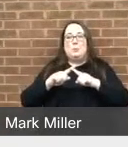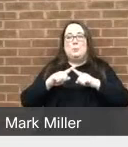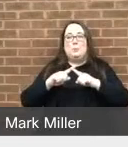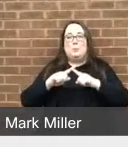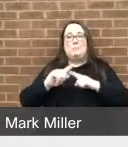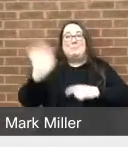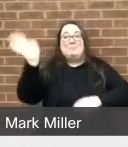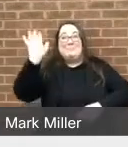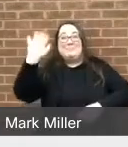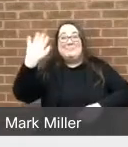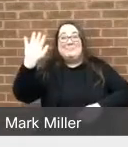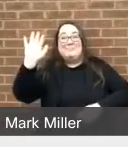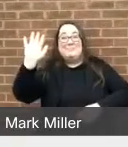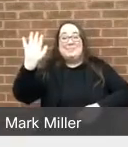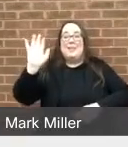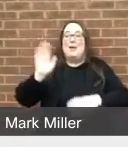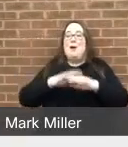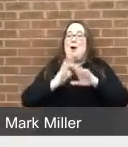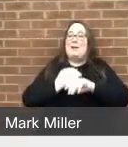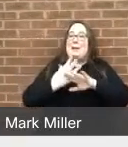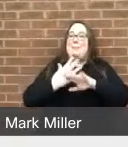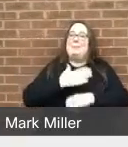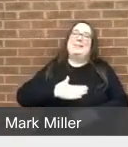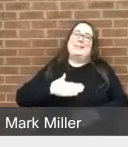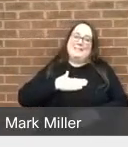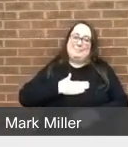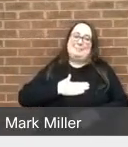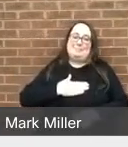wave on camera, you're welcome to.